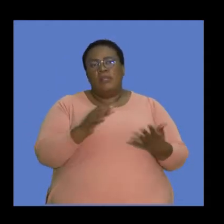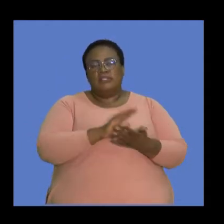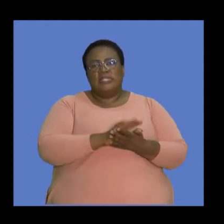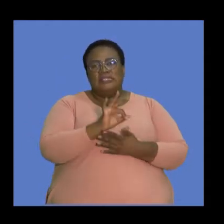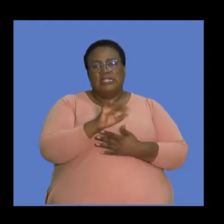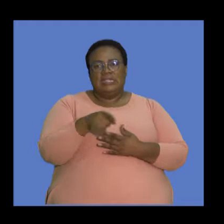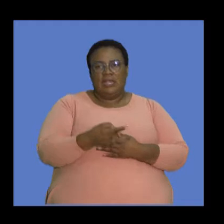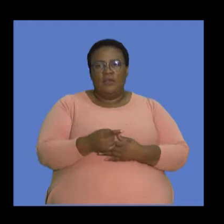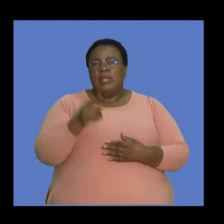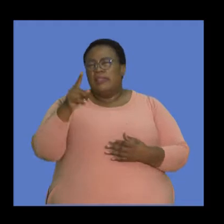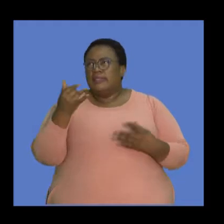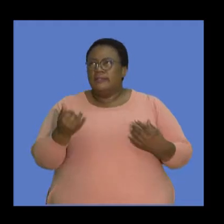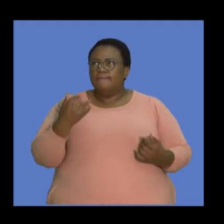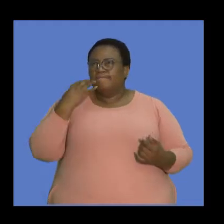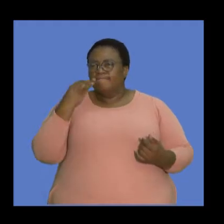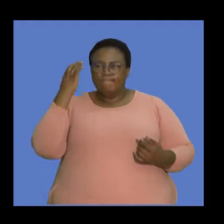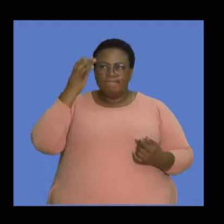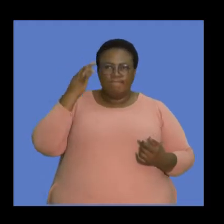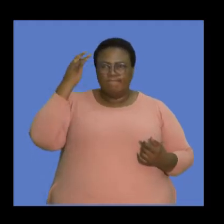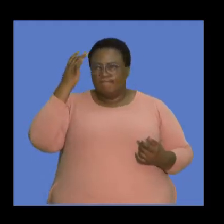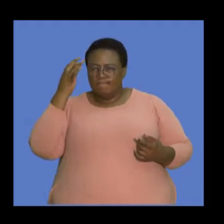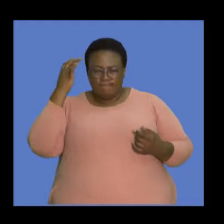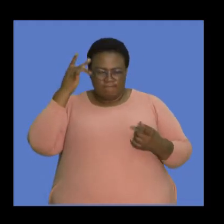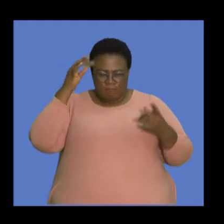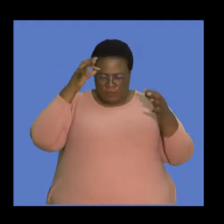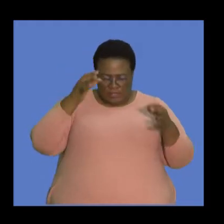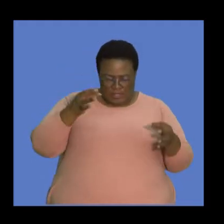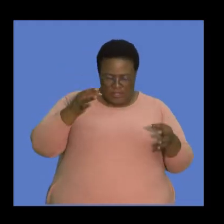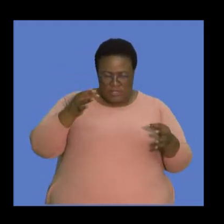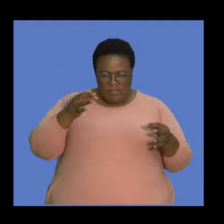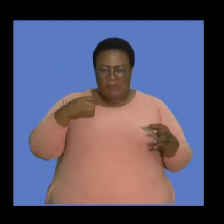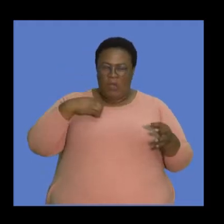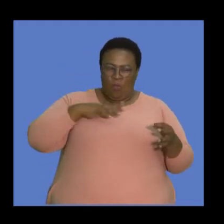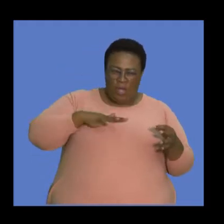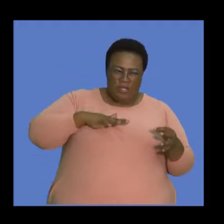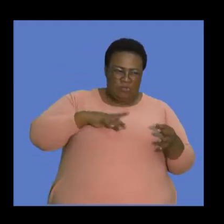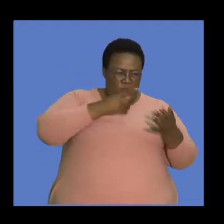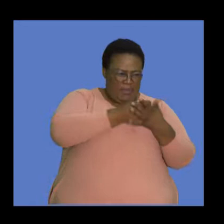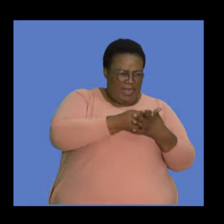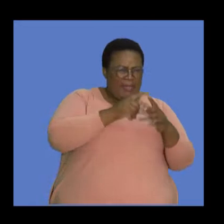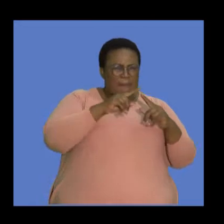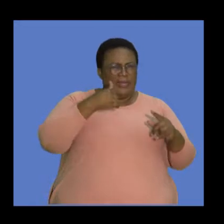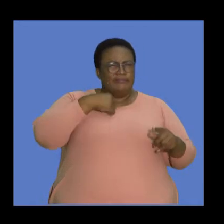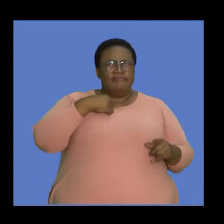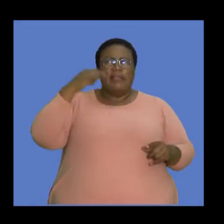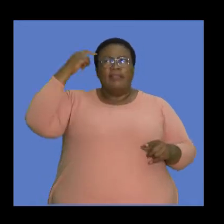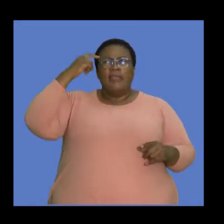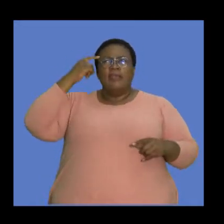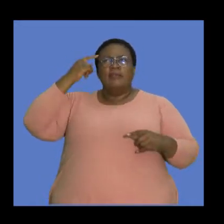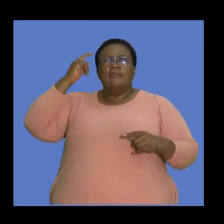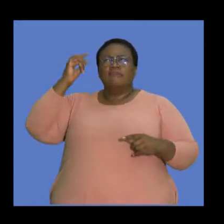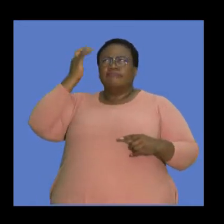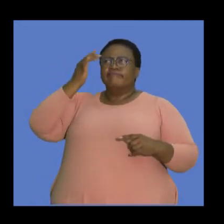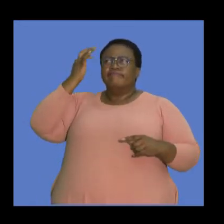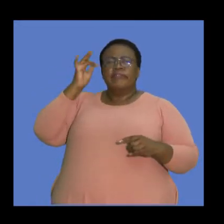So these are decisions that you are making as you are trying to say, okay, I want to buy it, but can I think about it first? Will I